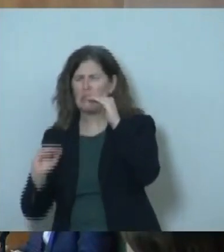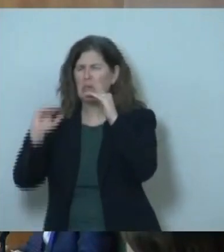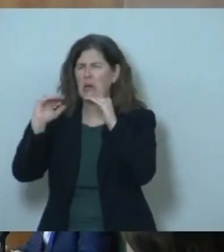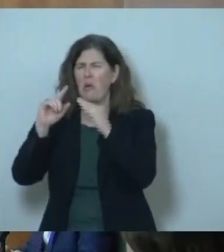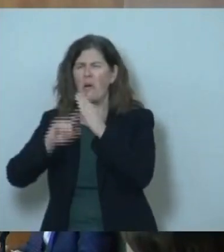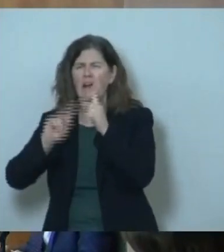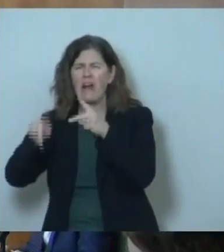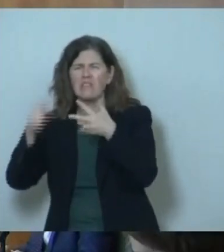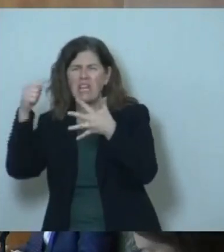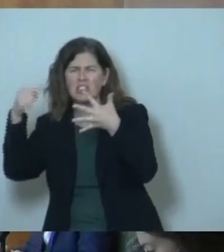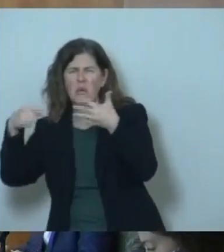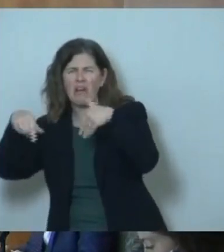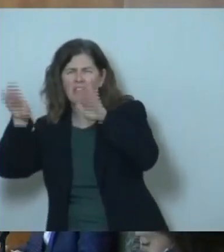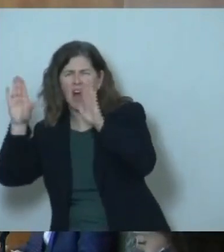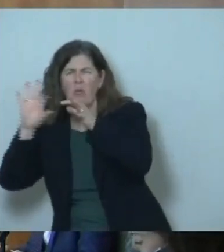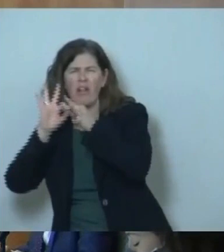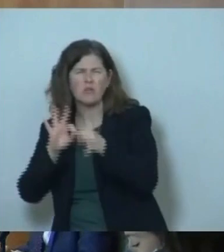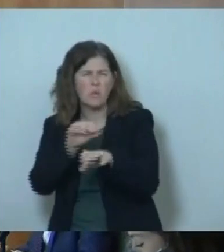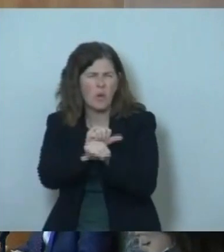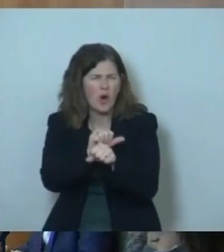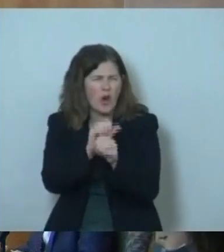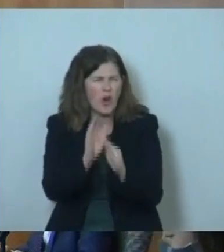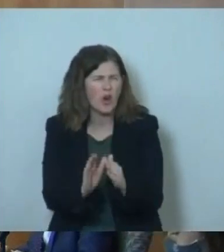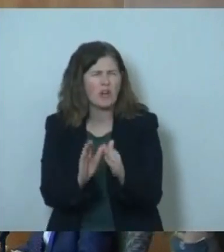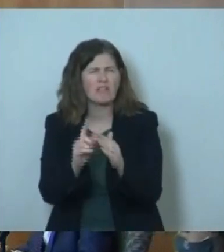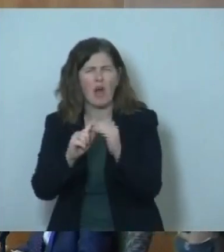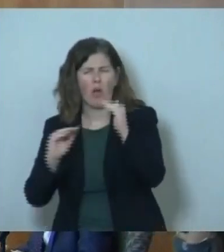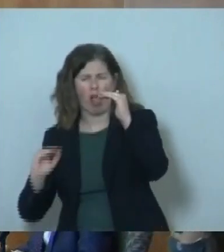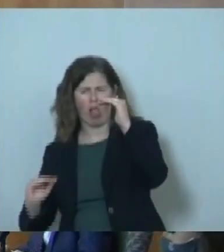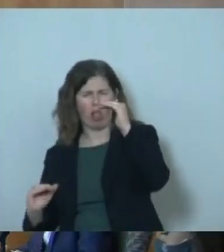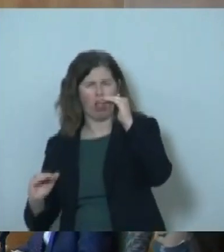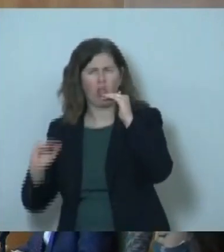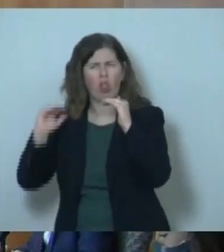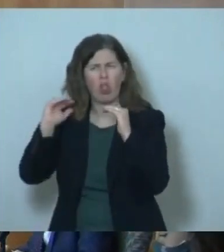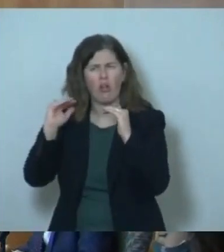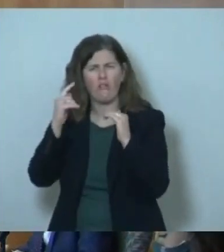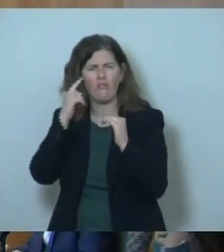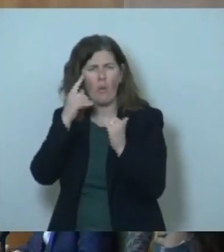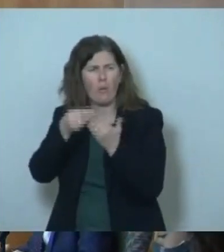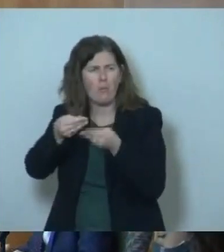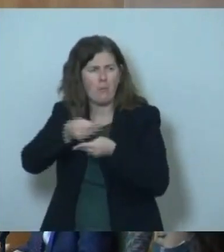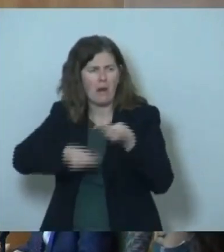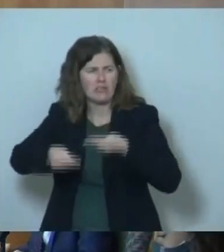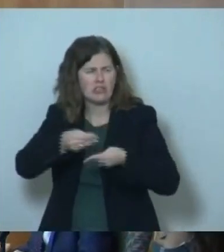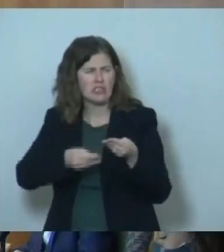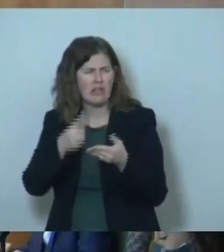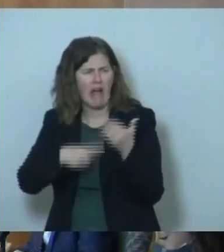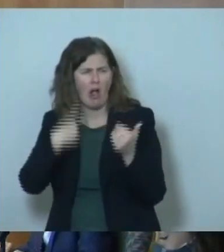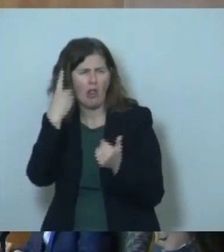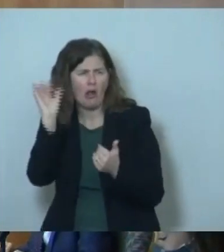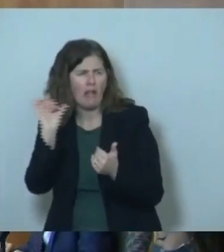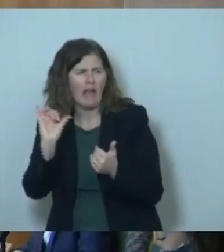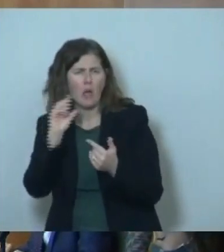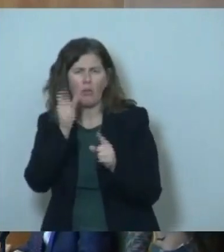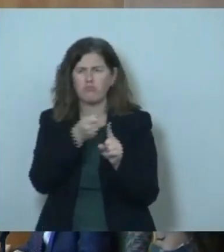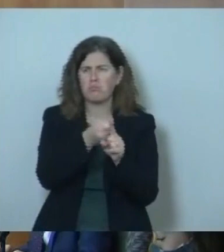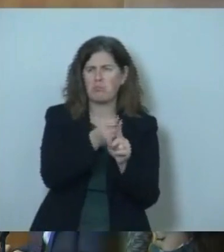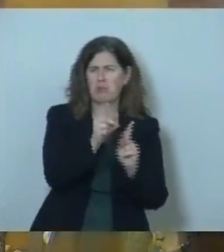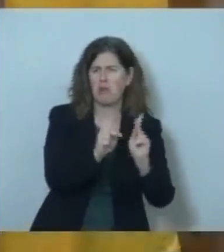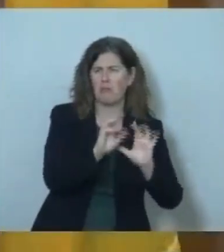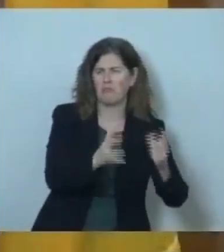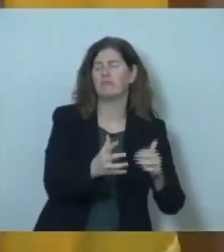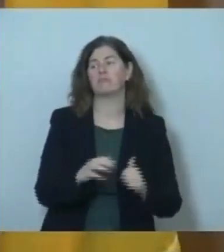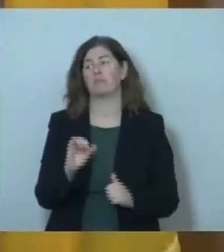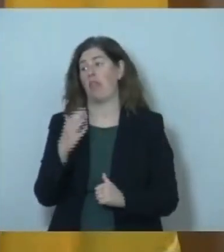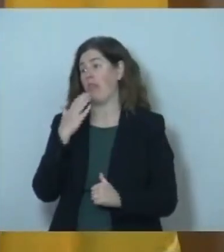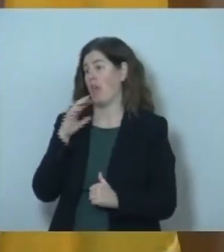of personnel? That makes up the bulk of general fund spending, of course, or people. It does. Thank you very